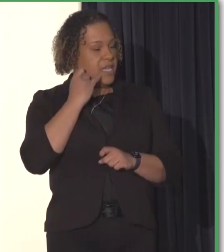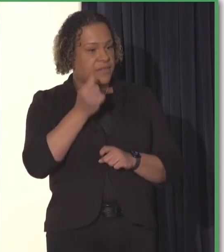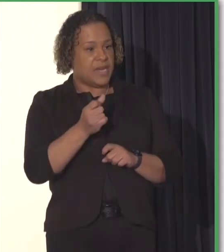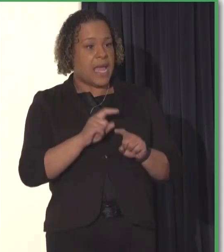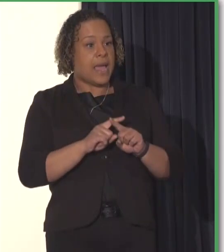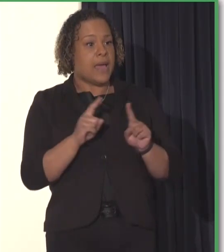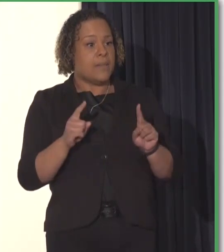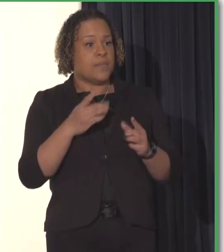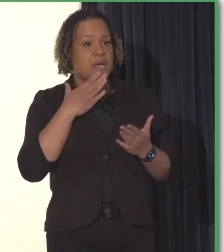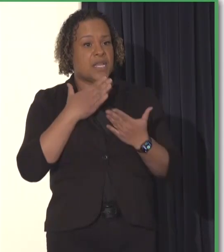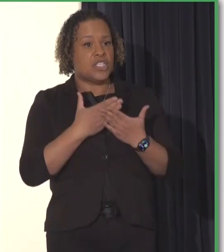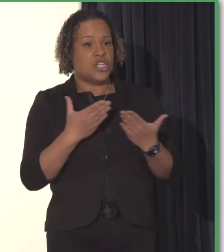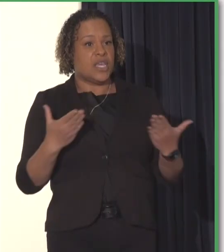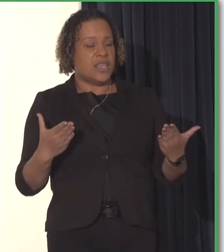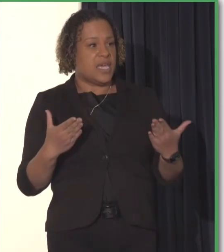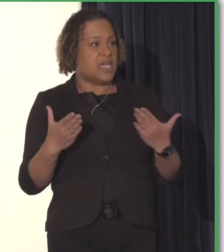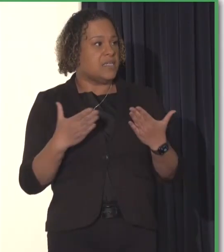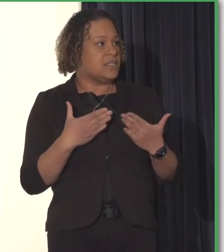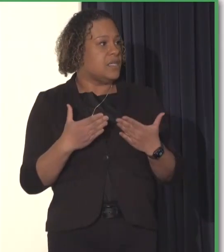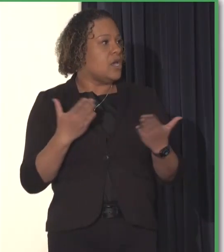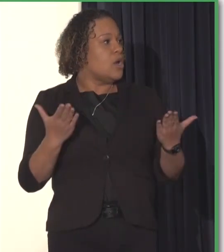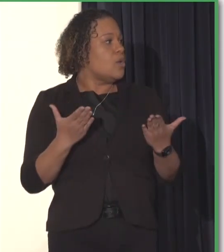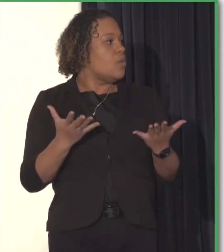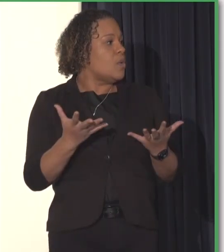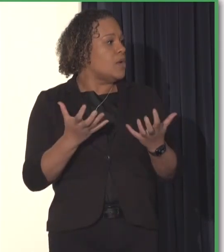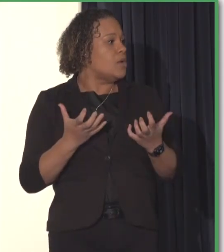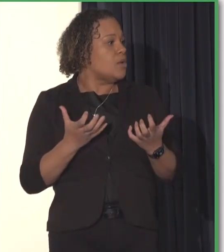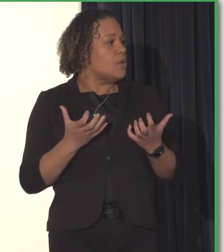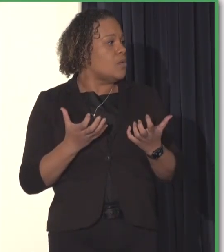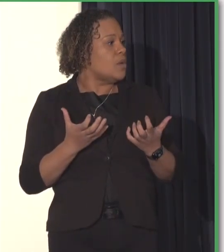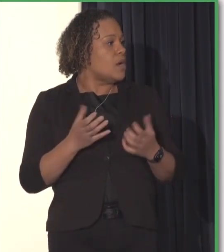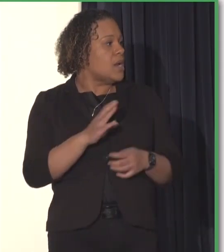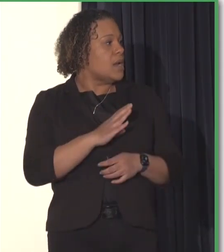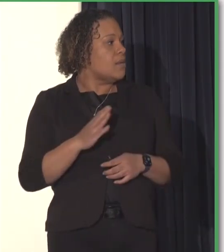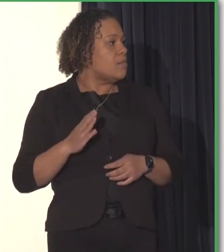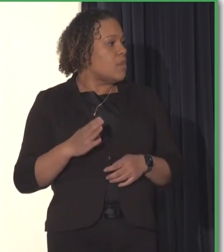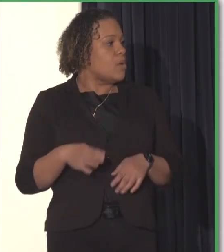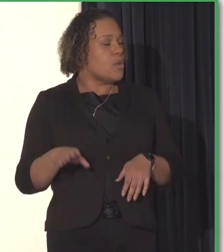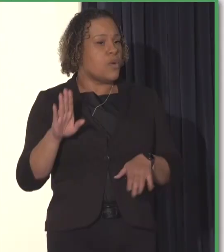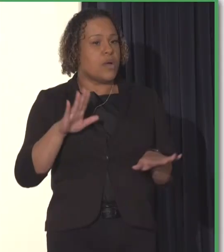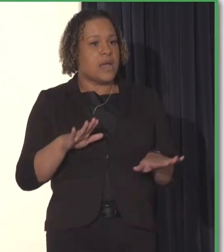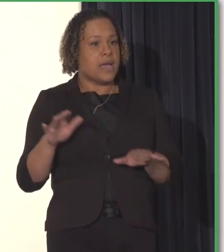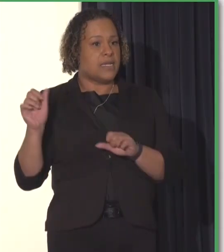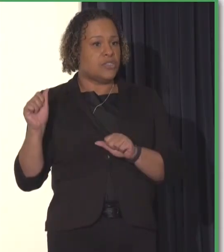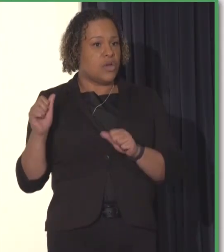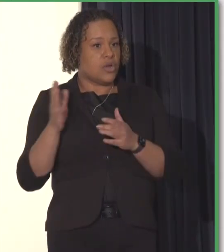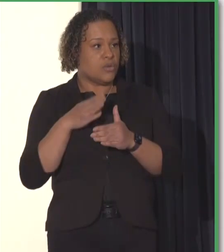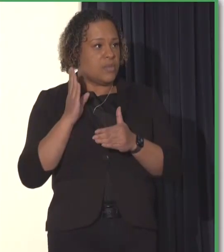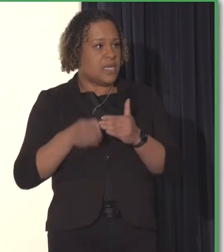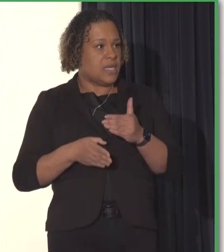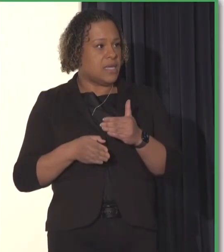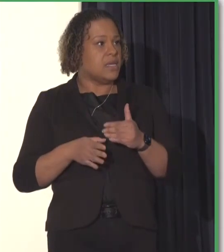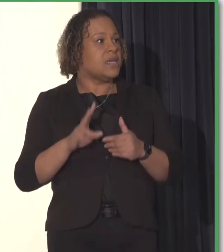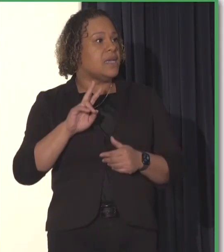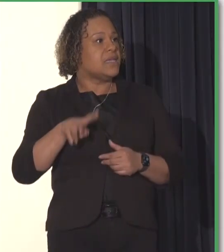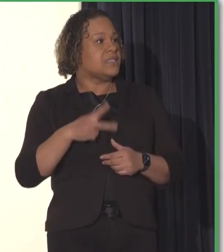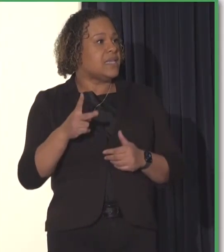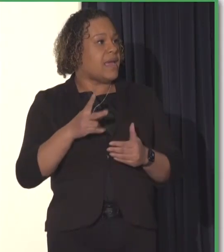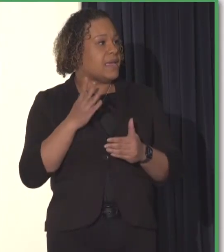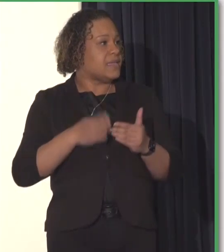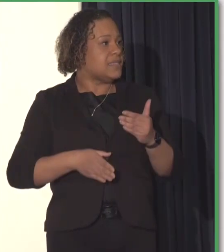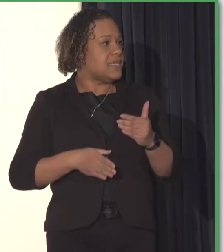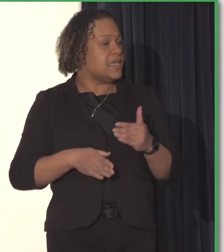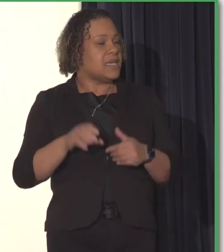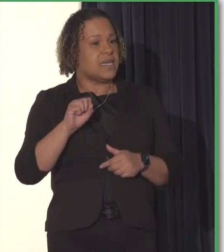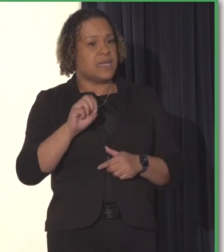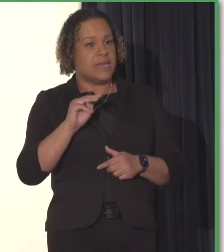But good things. All right, what's the pleasure of the board? Adjournment. Motion made by Commissioner Banks to adjourn, second by Commissioner